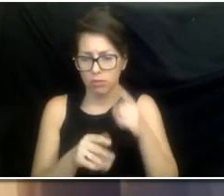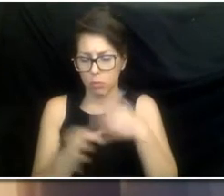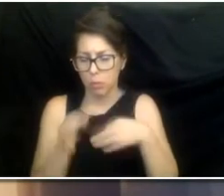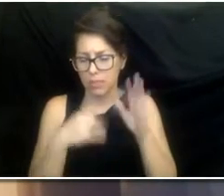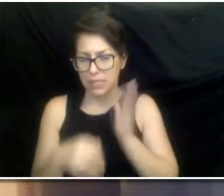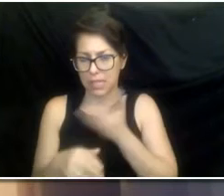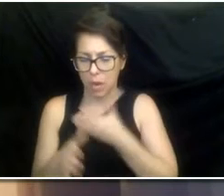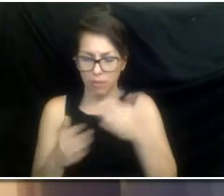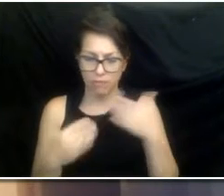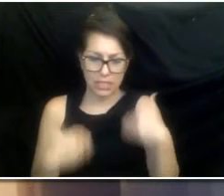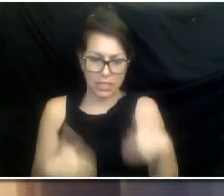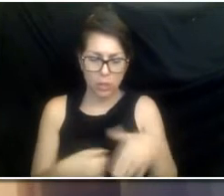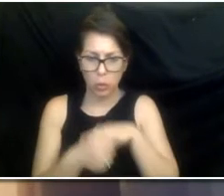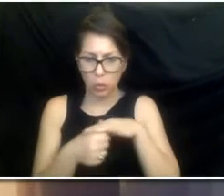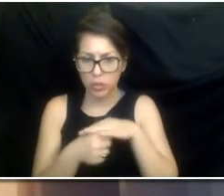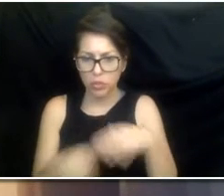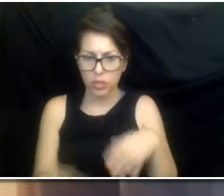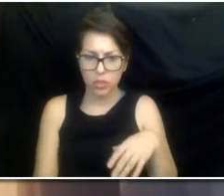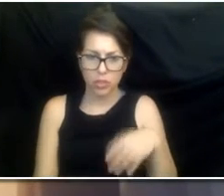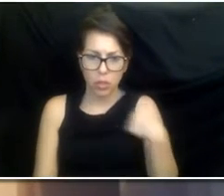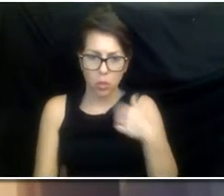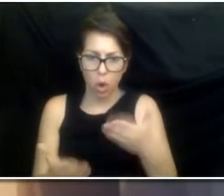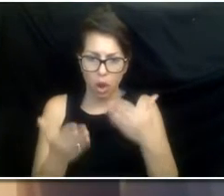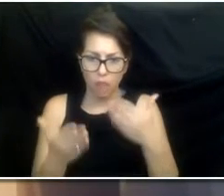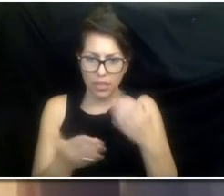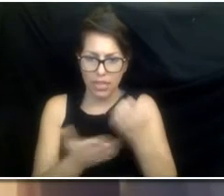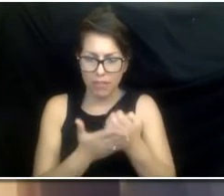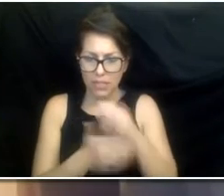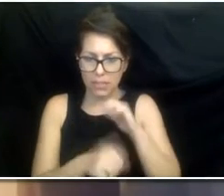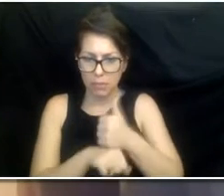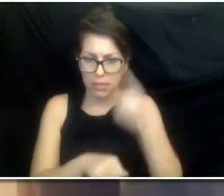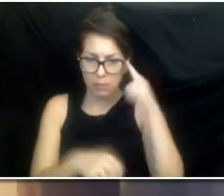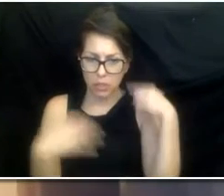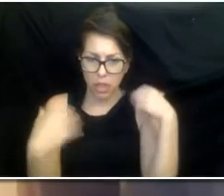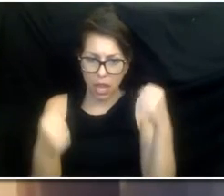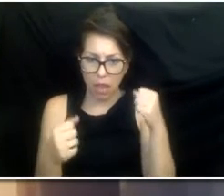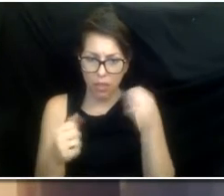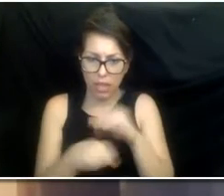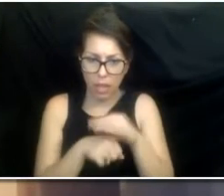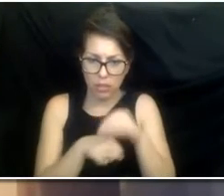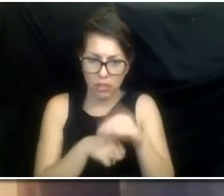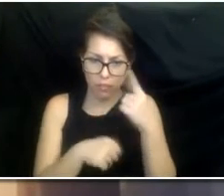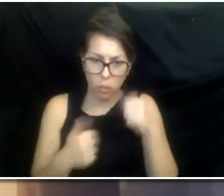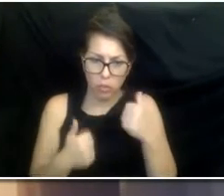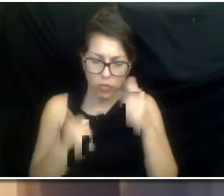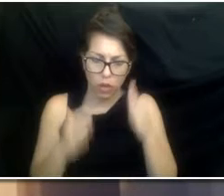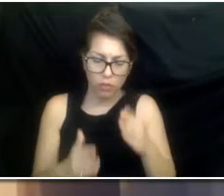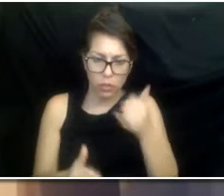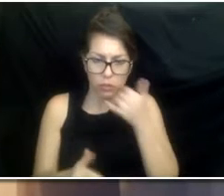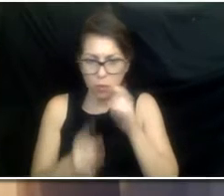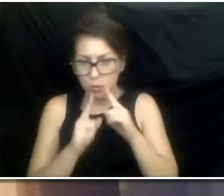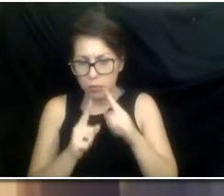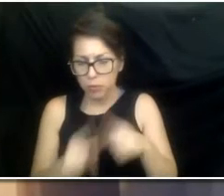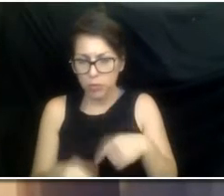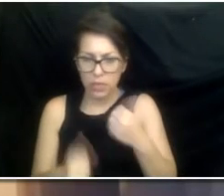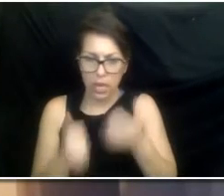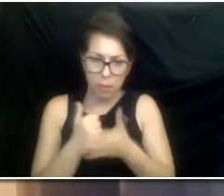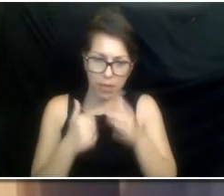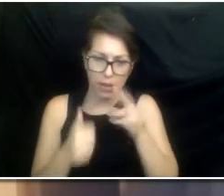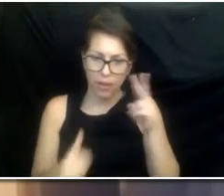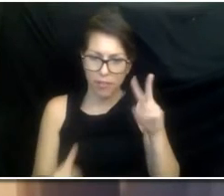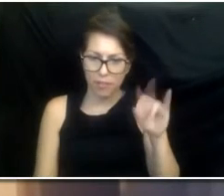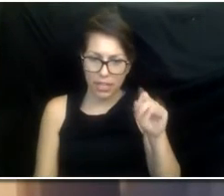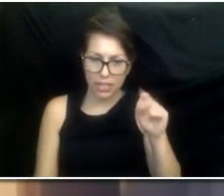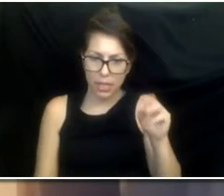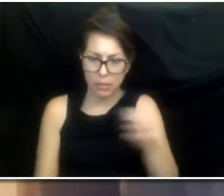help um to further um the points is we're working we're also working closely with 110 of the organizations fundle